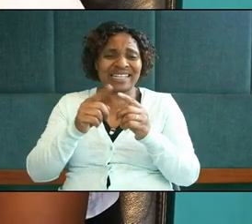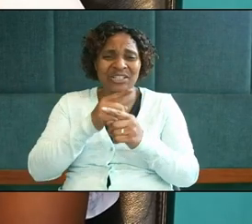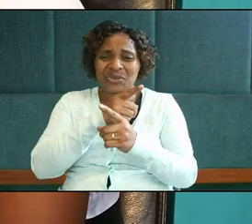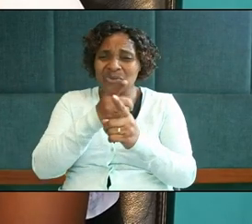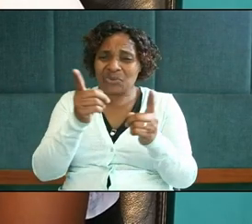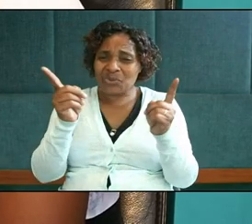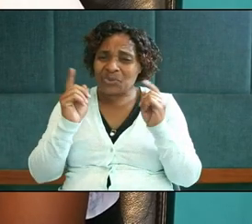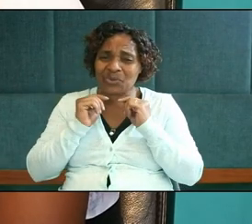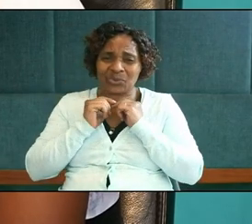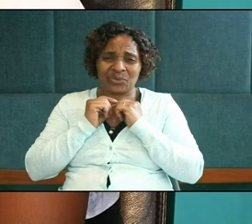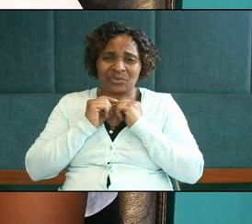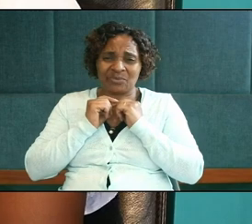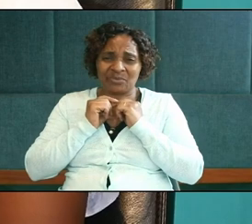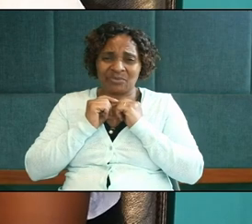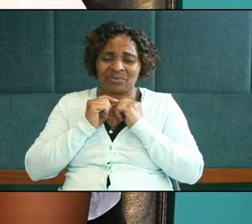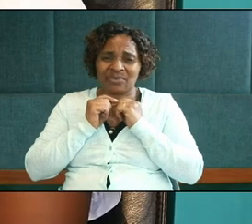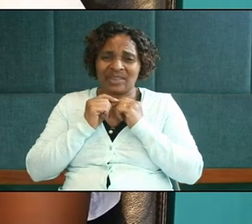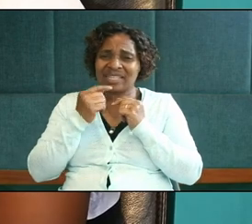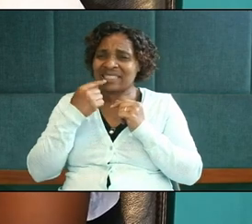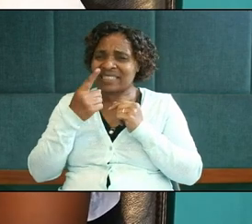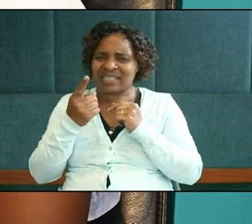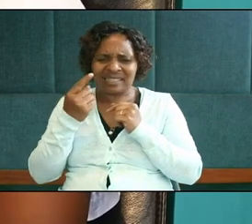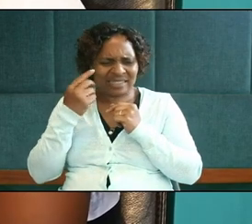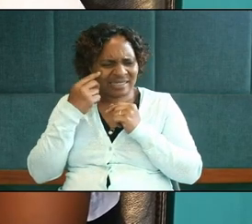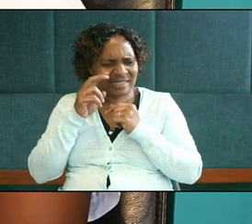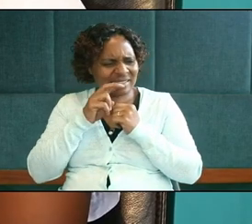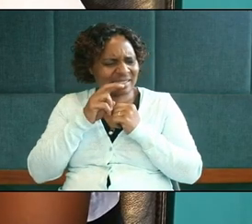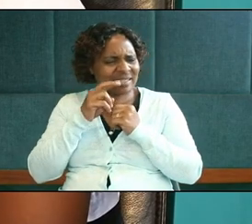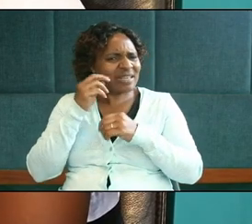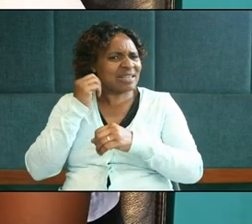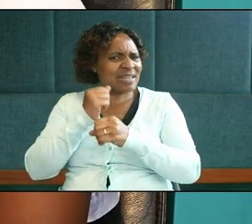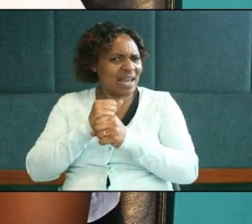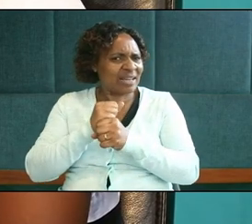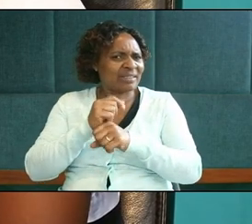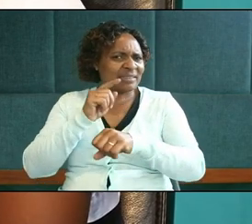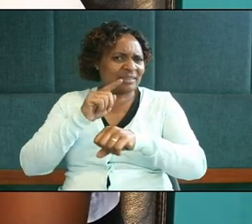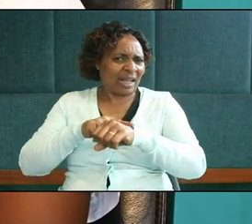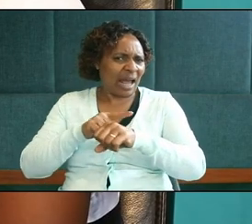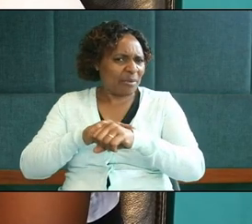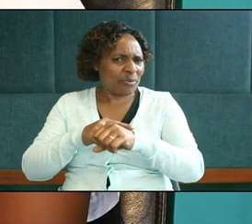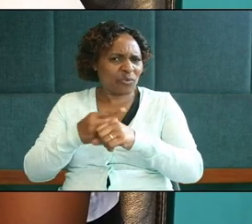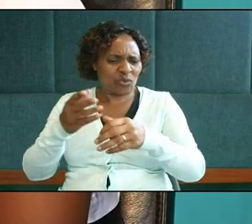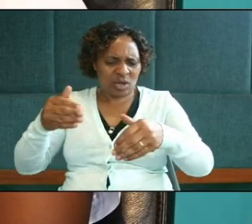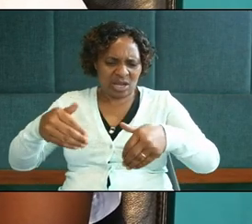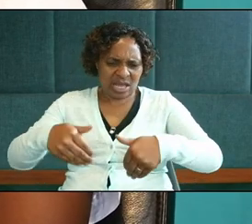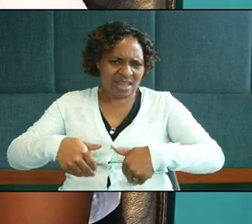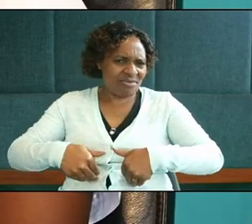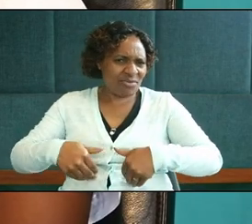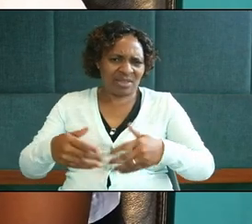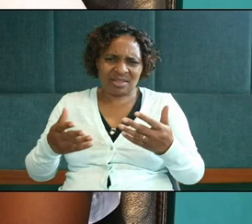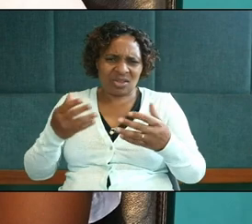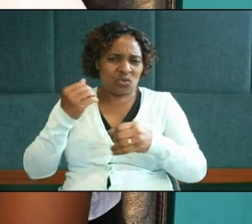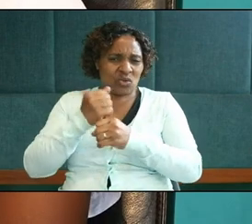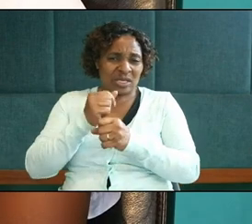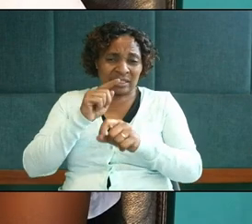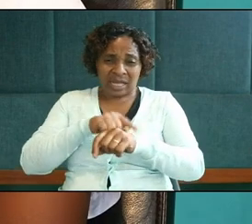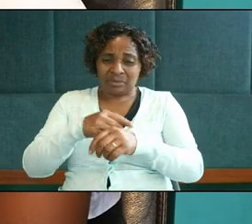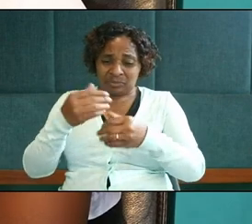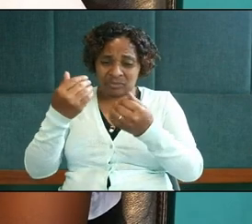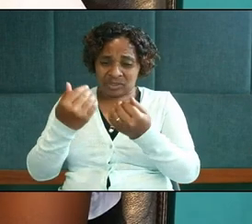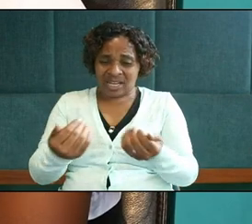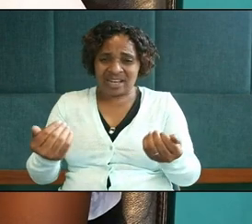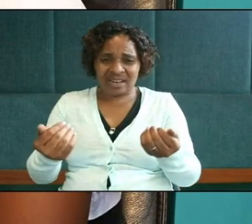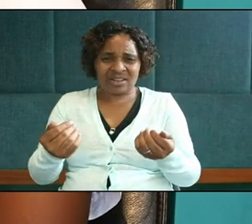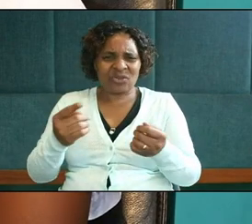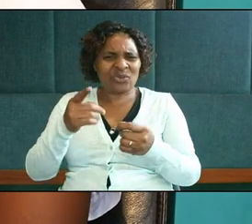you start looking back at the things you've done when you were a teenager and things you did when you were a child, and you